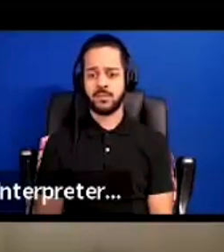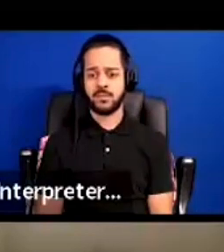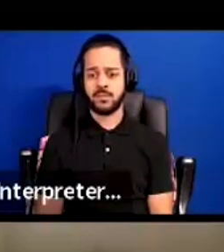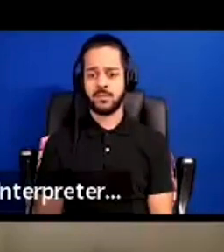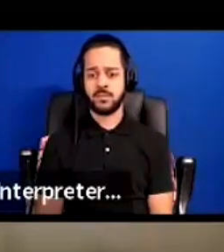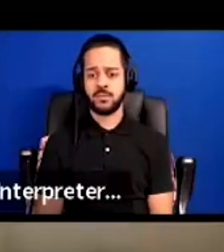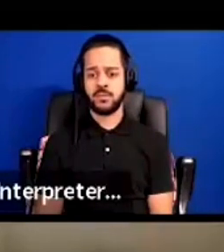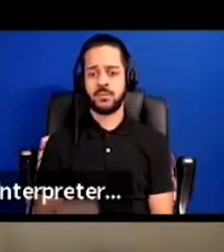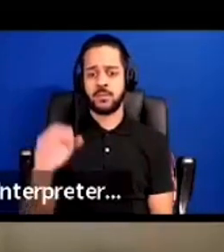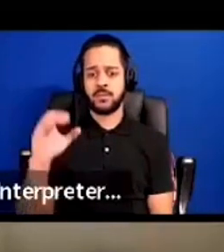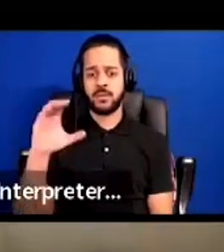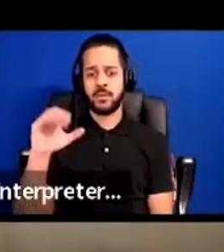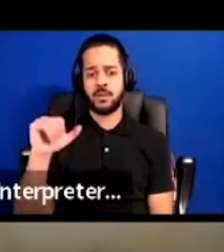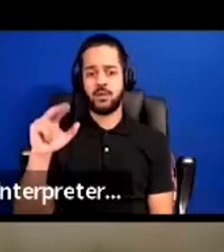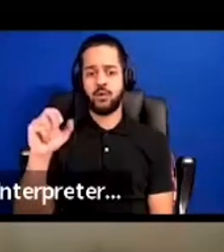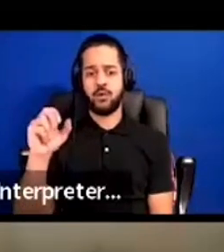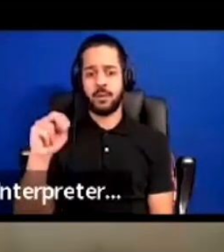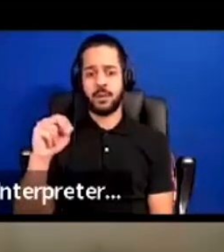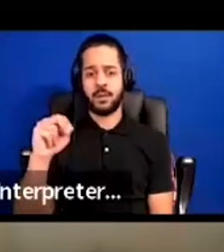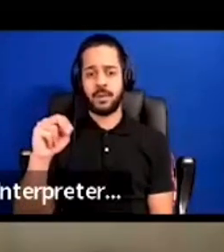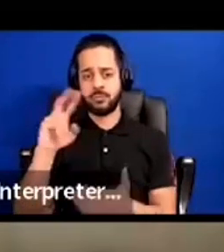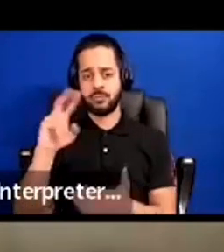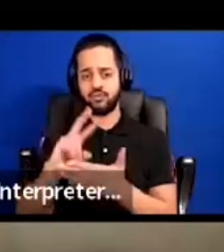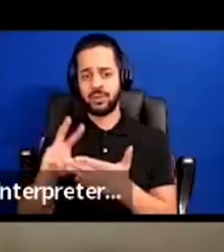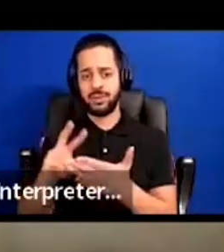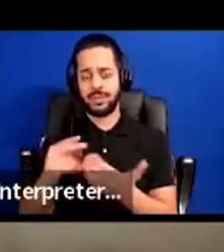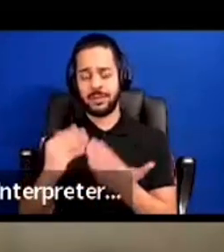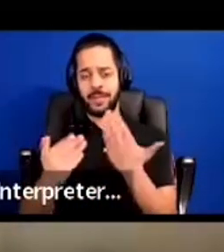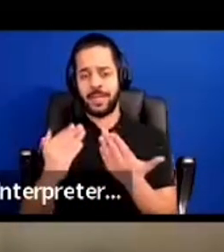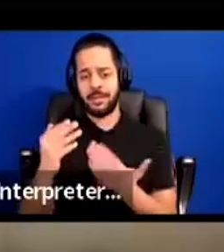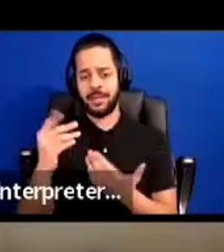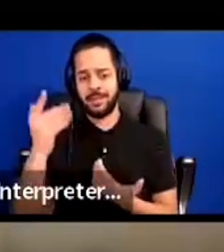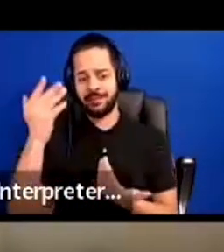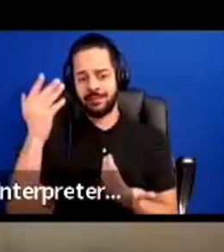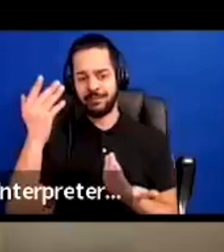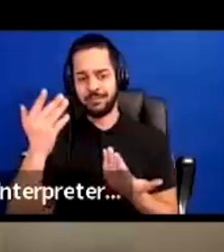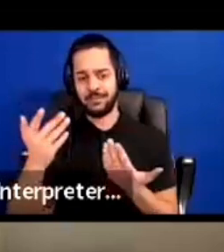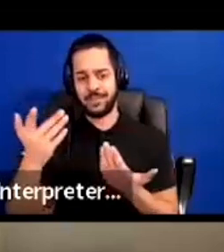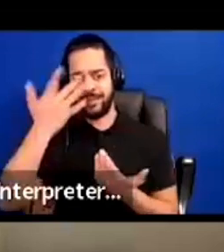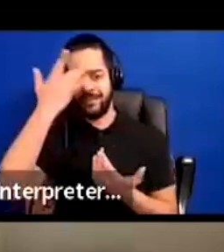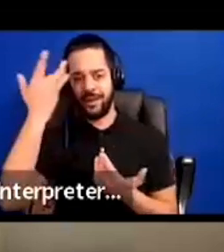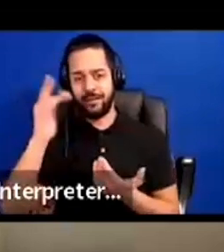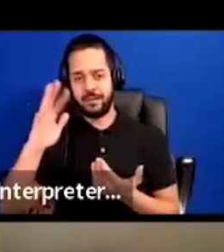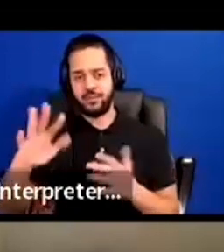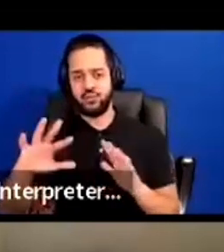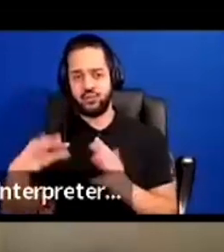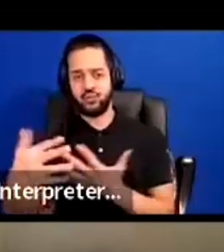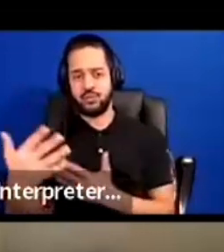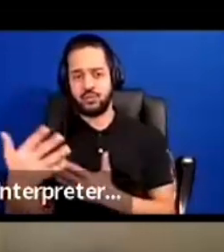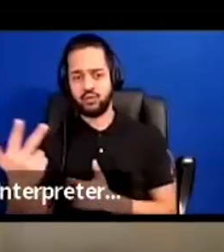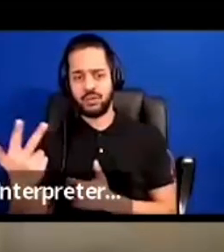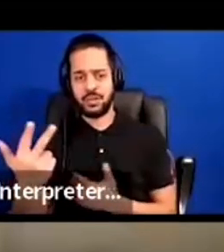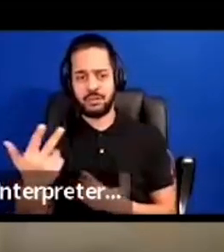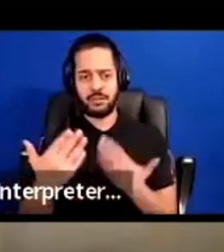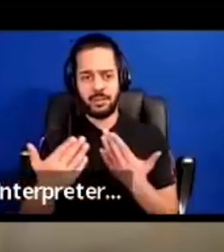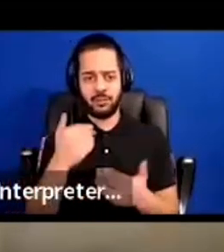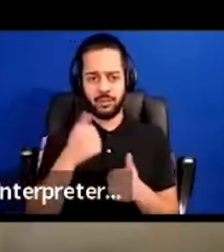Carmen, maybe if you could read people may not know what group they were in. Do you have the list of who was in group